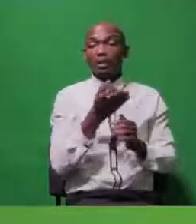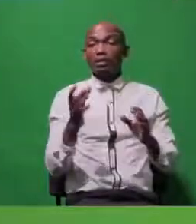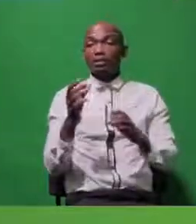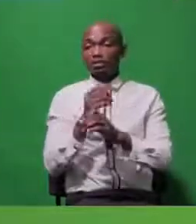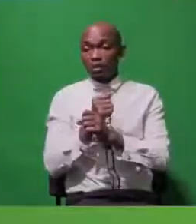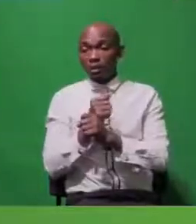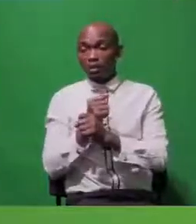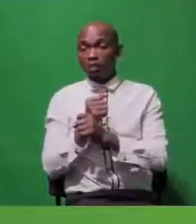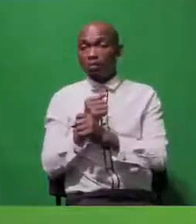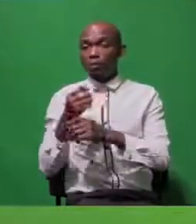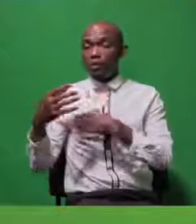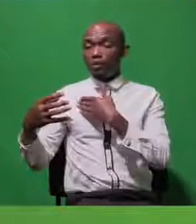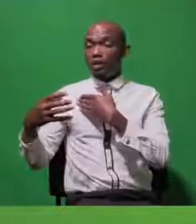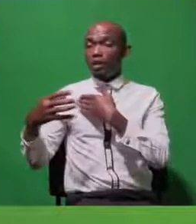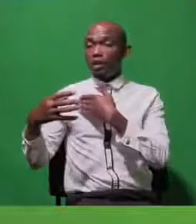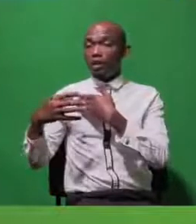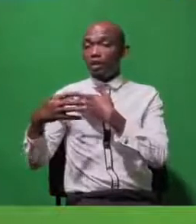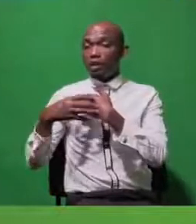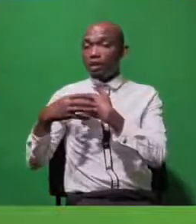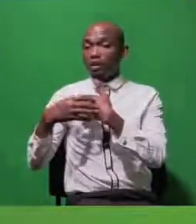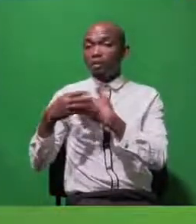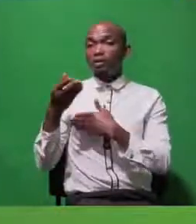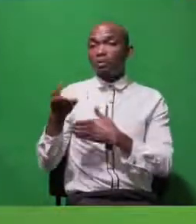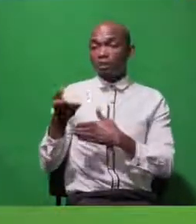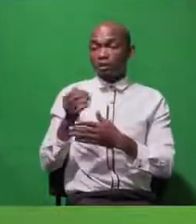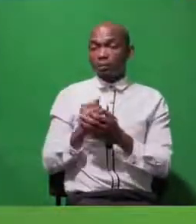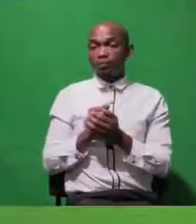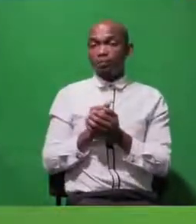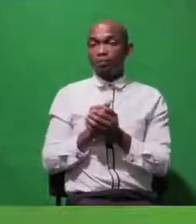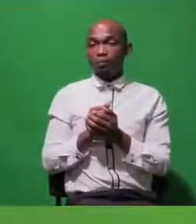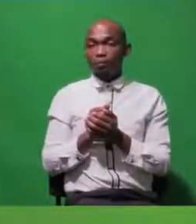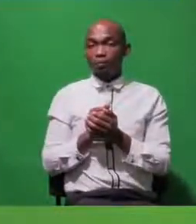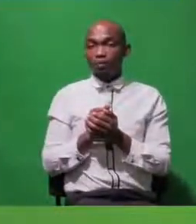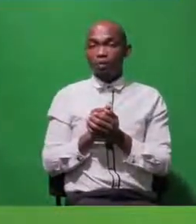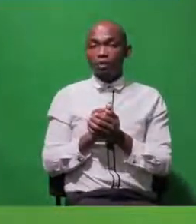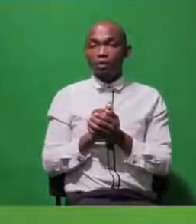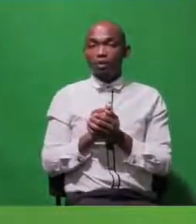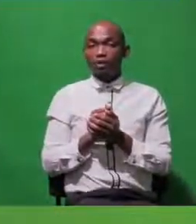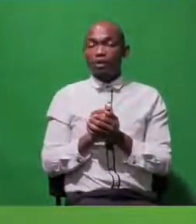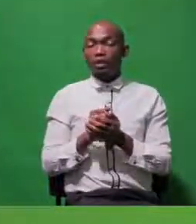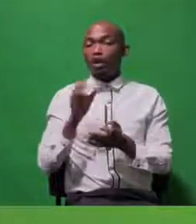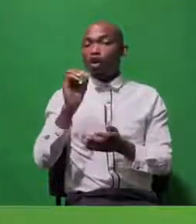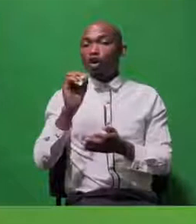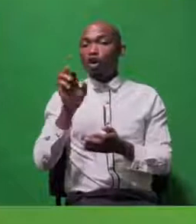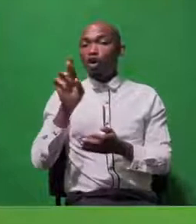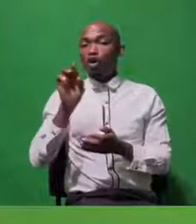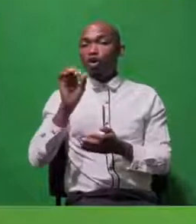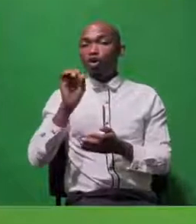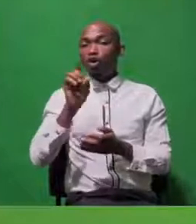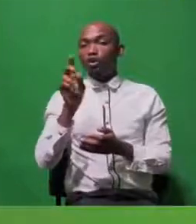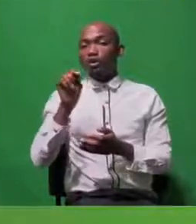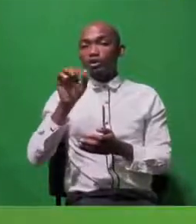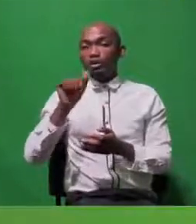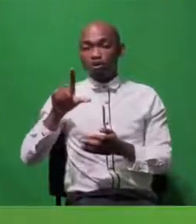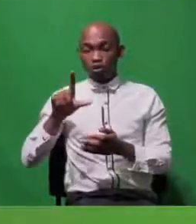shape, the reflected shape. The original shape, the reflected